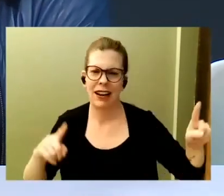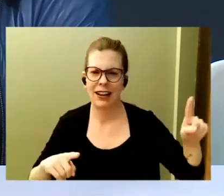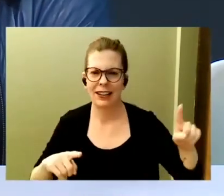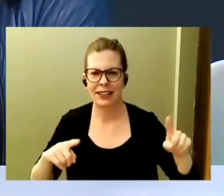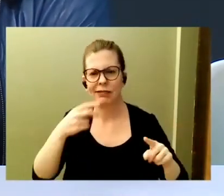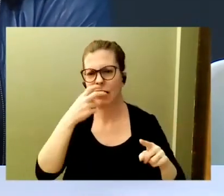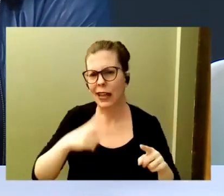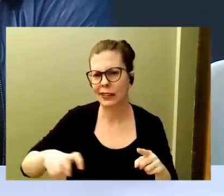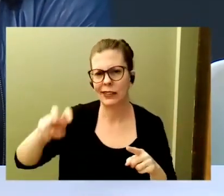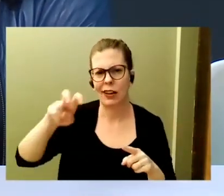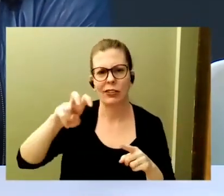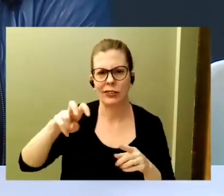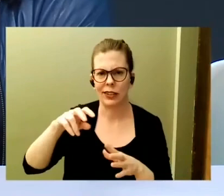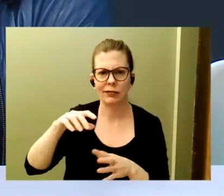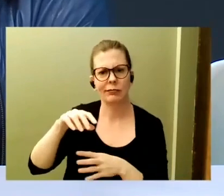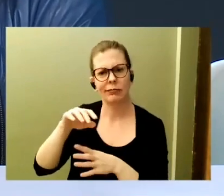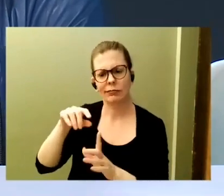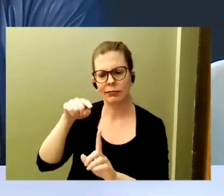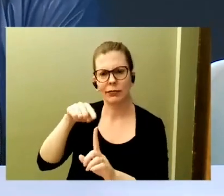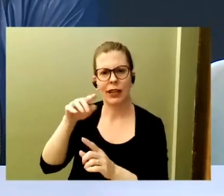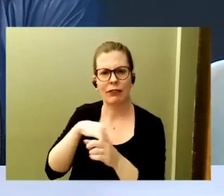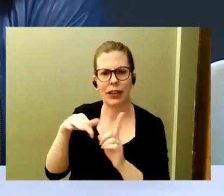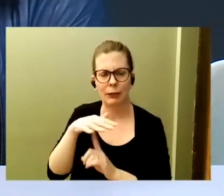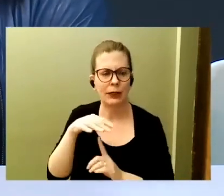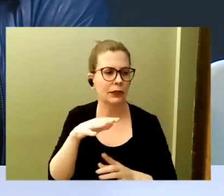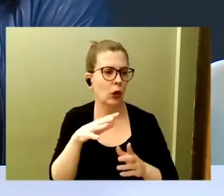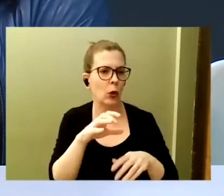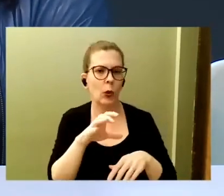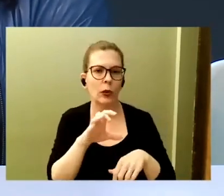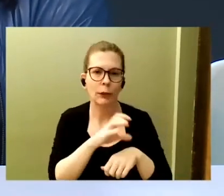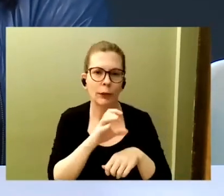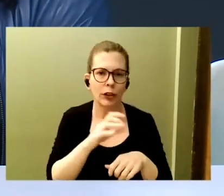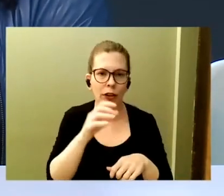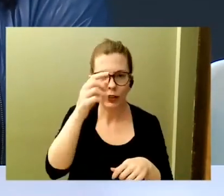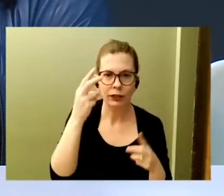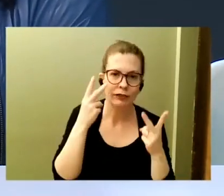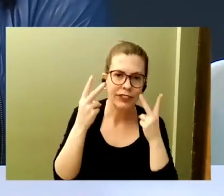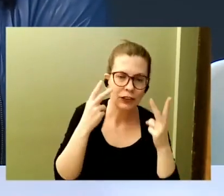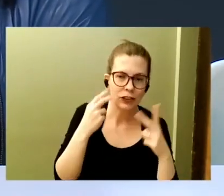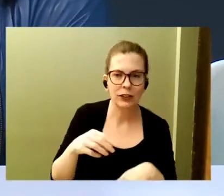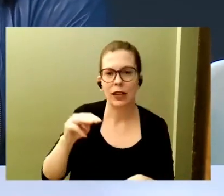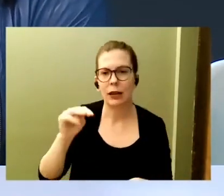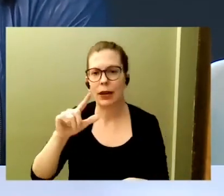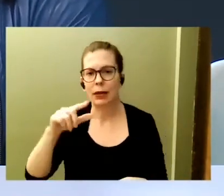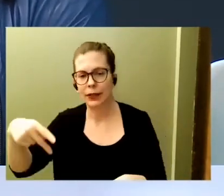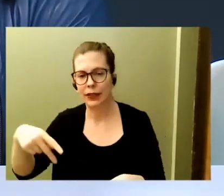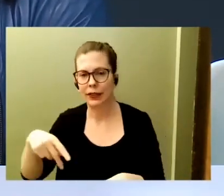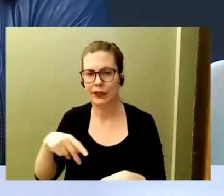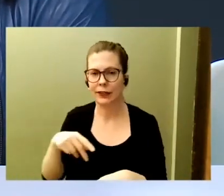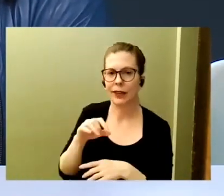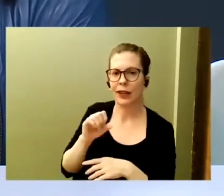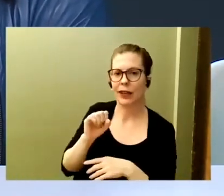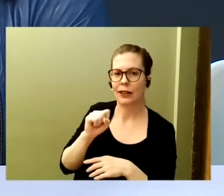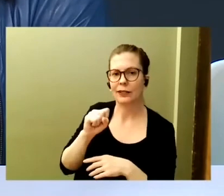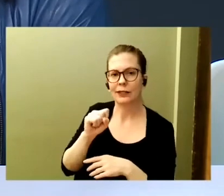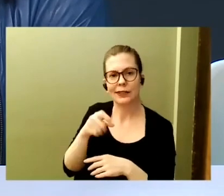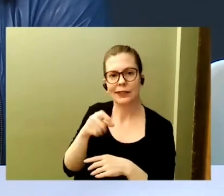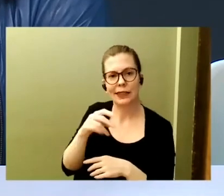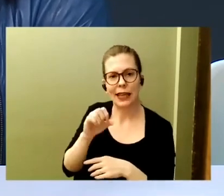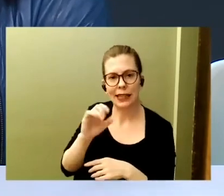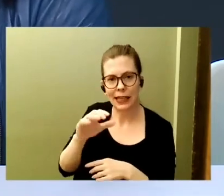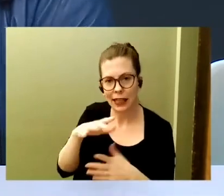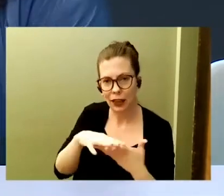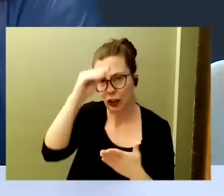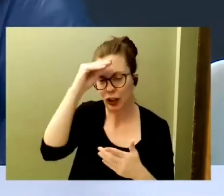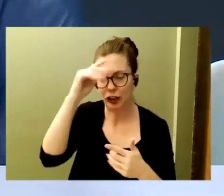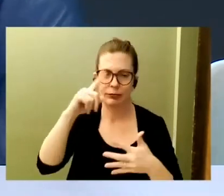use. They include computer vision, NLP, XGBoost, scikit-learn, R, a whole host of open